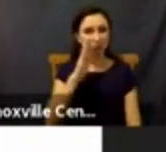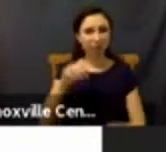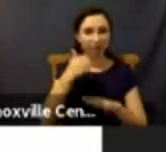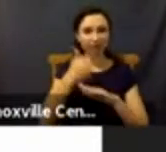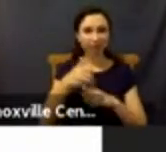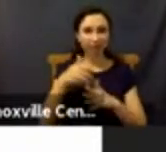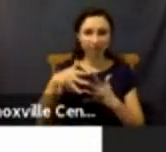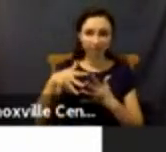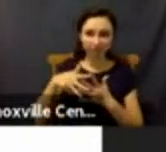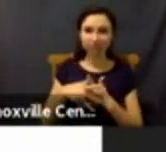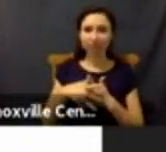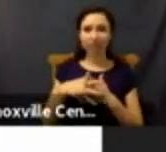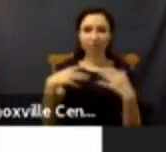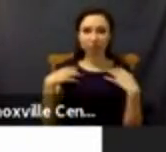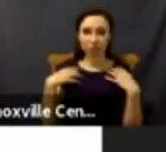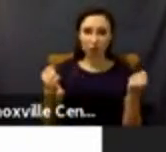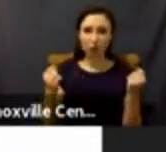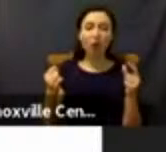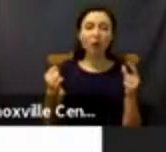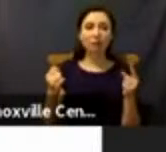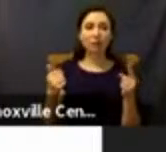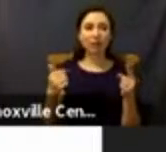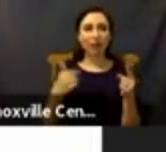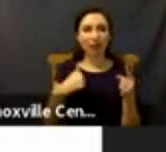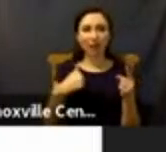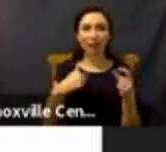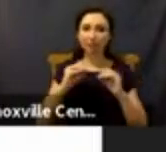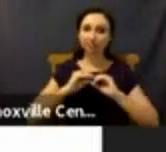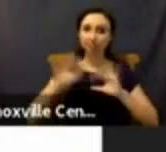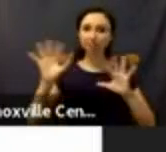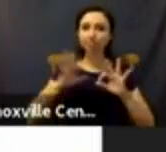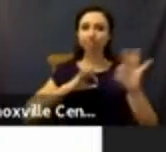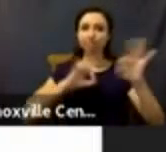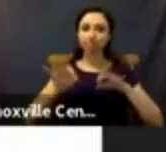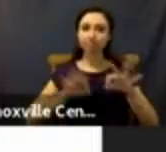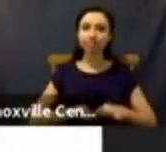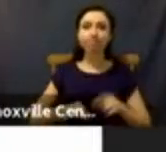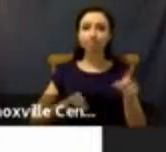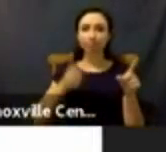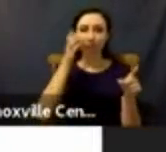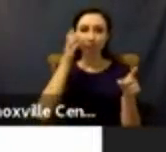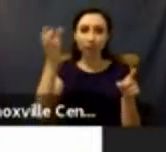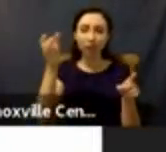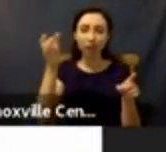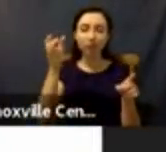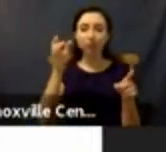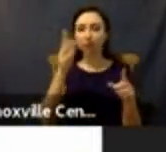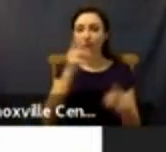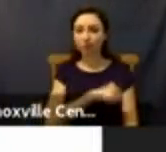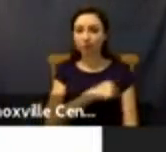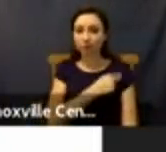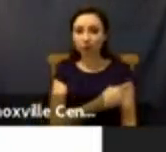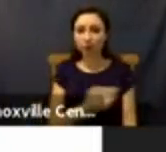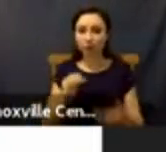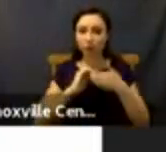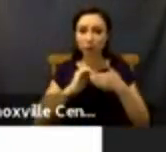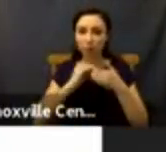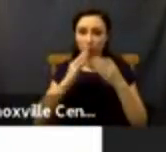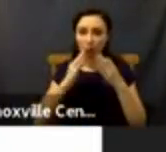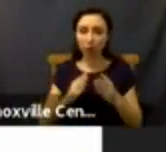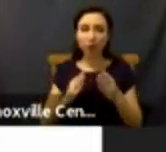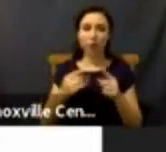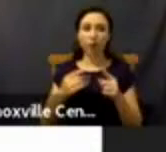but we are, I explicitly talked about this concept with our hospital partners, and we